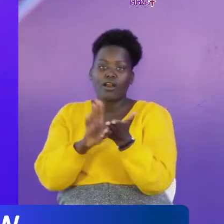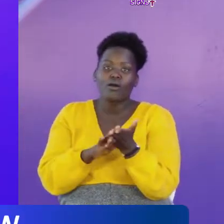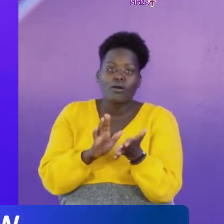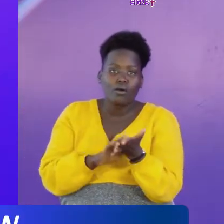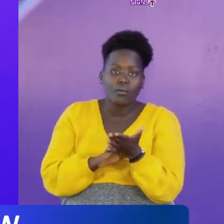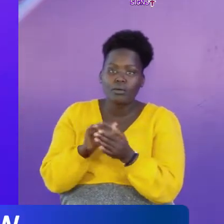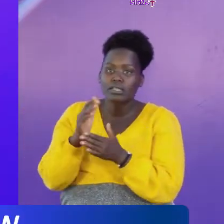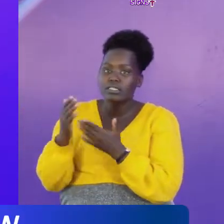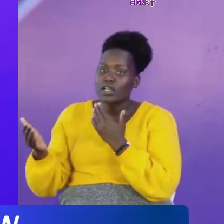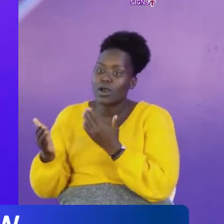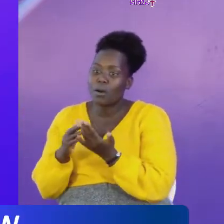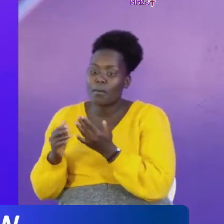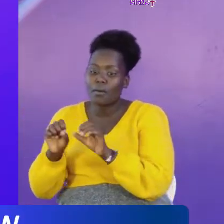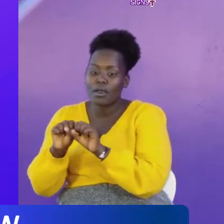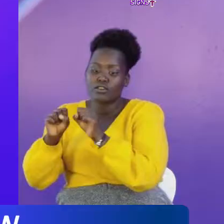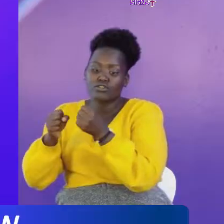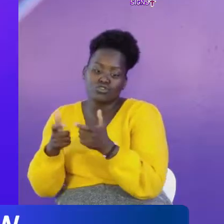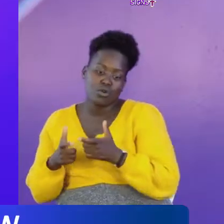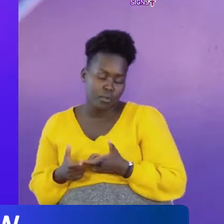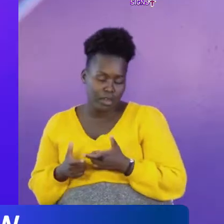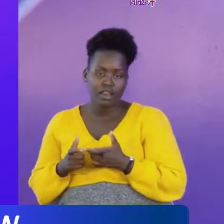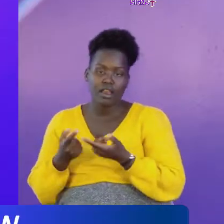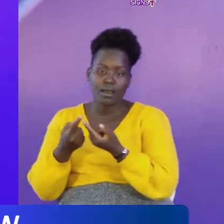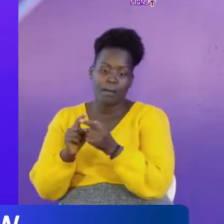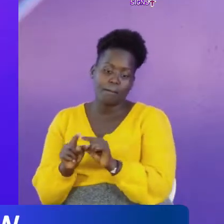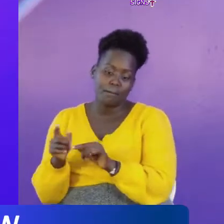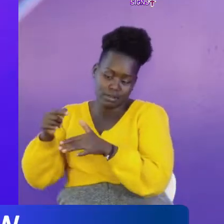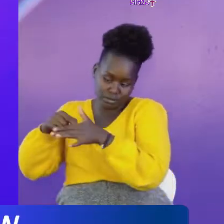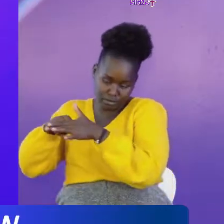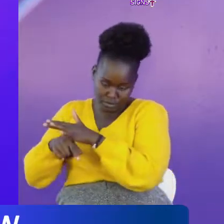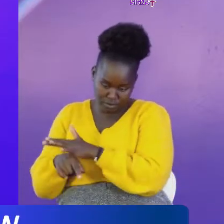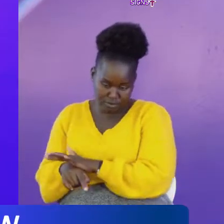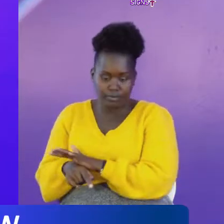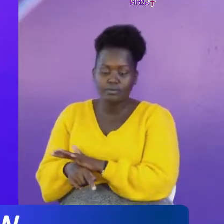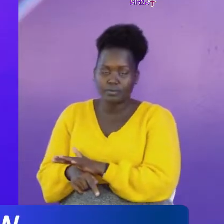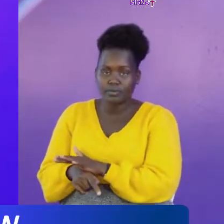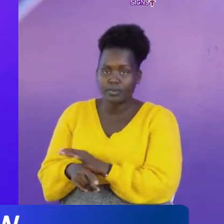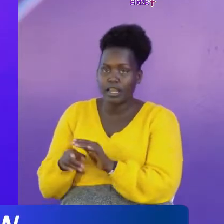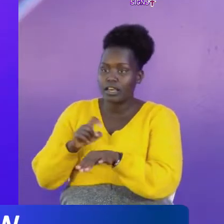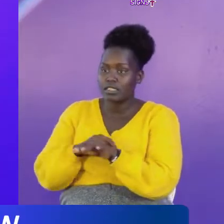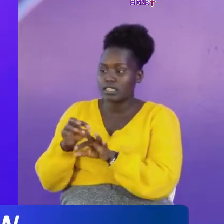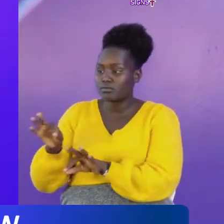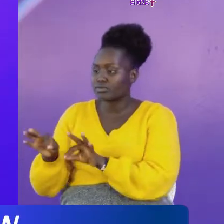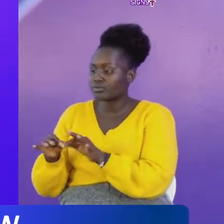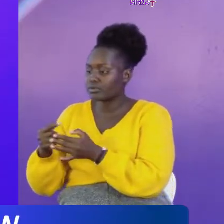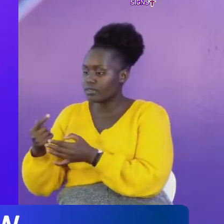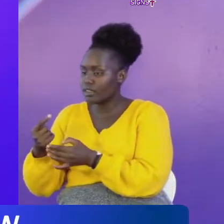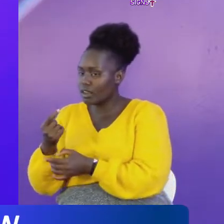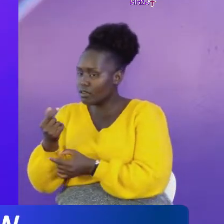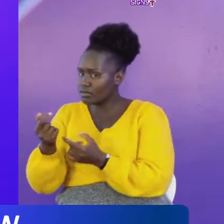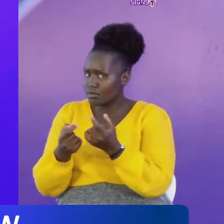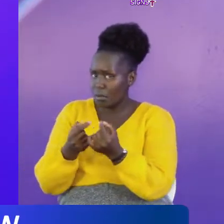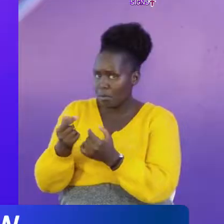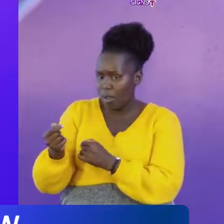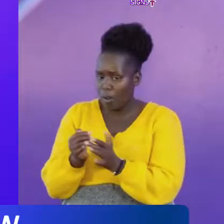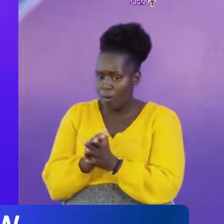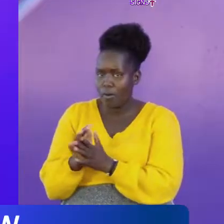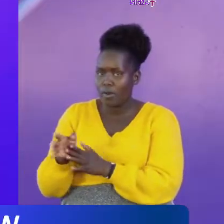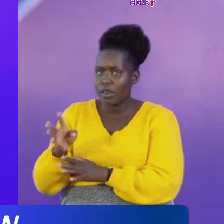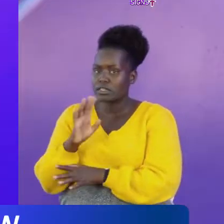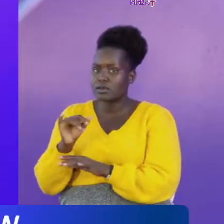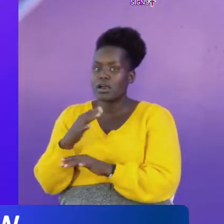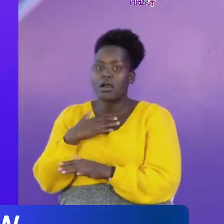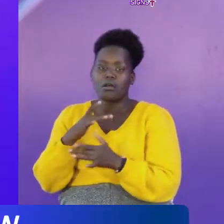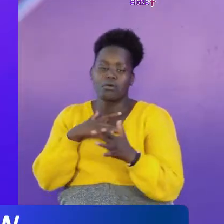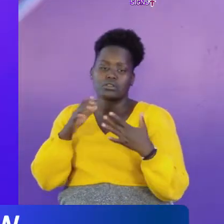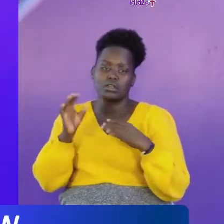on maybe social media, but deep when you actually sample real Kenyans talking, they're not concerned. Yeah. They just want leaders who